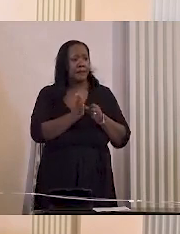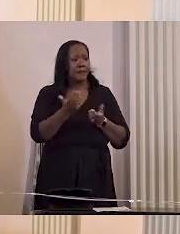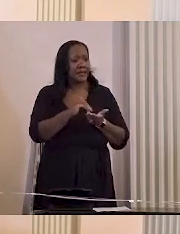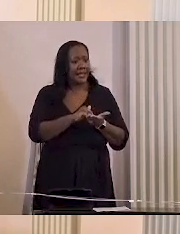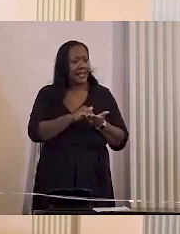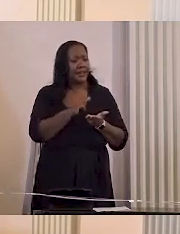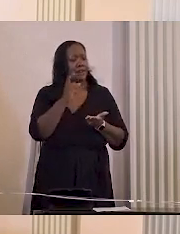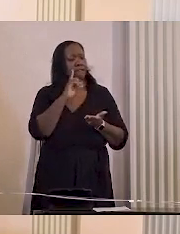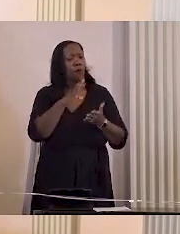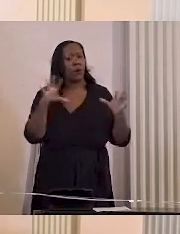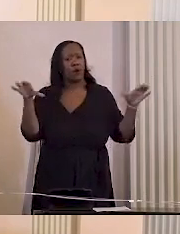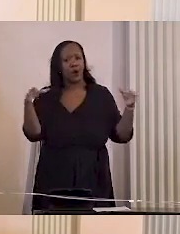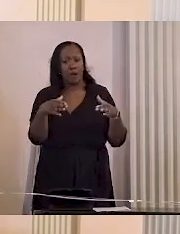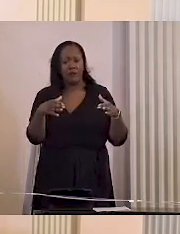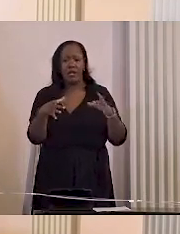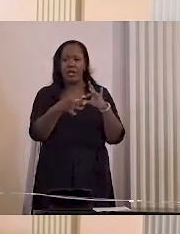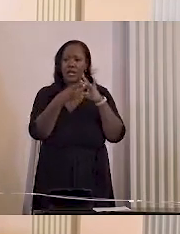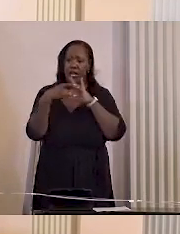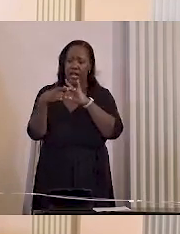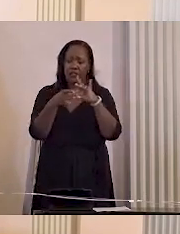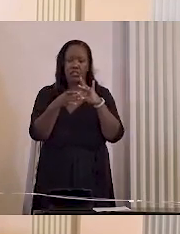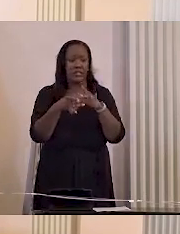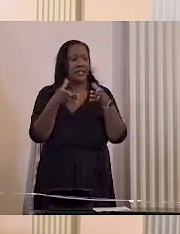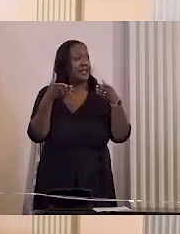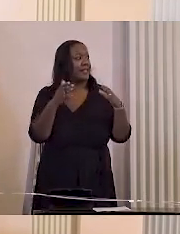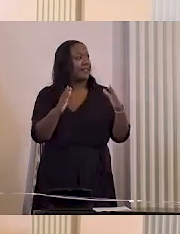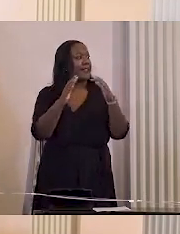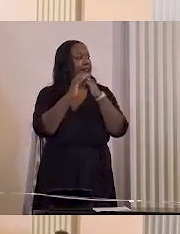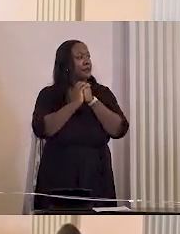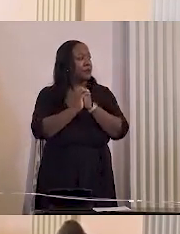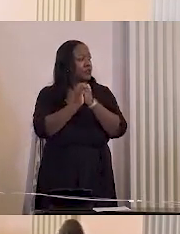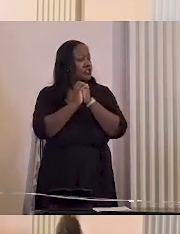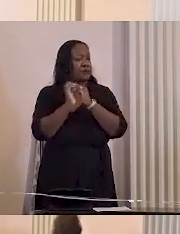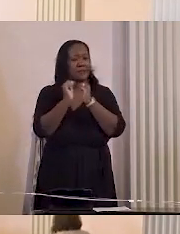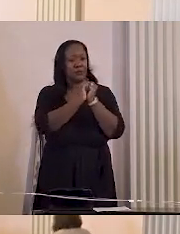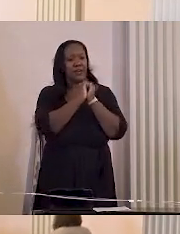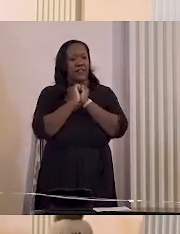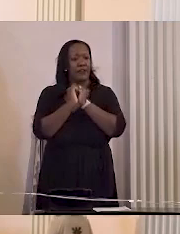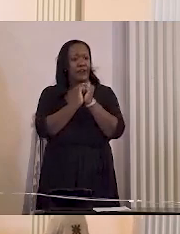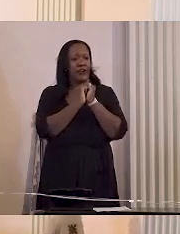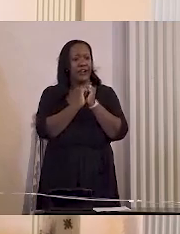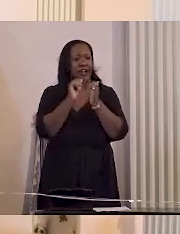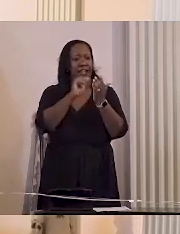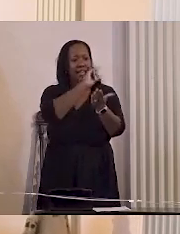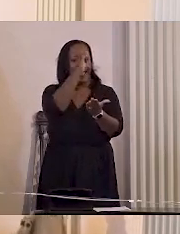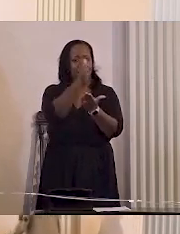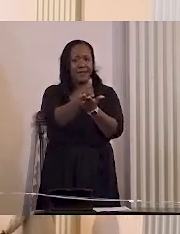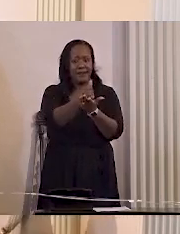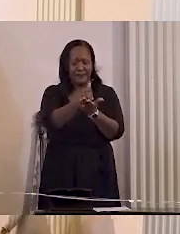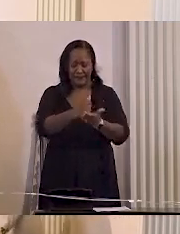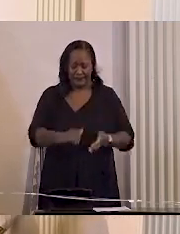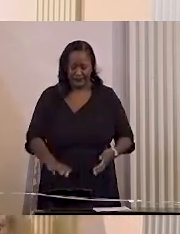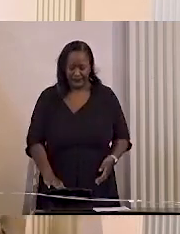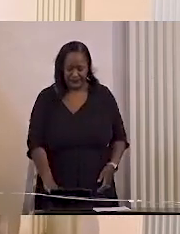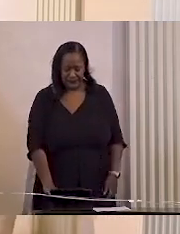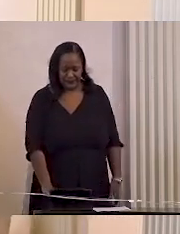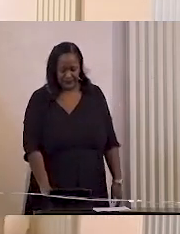covenant and connection. Let us worship together. Amen.